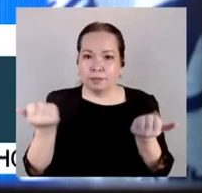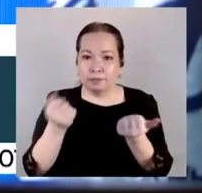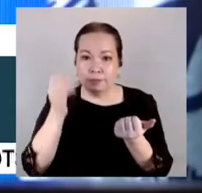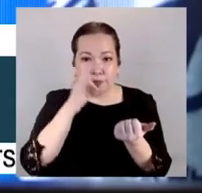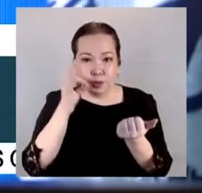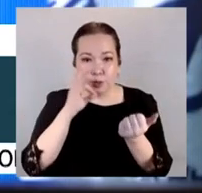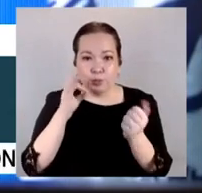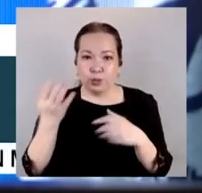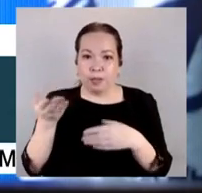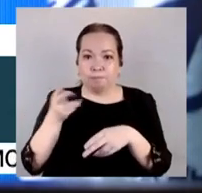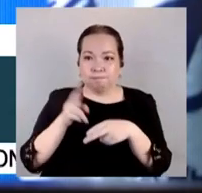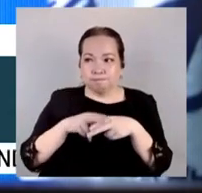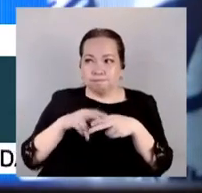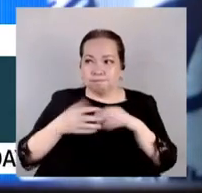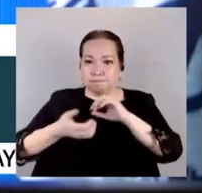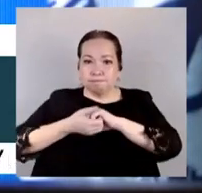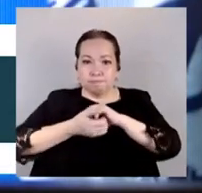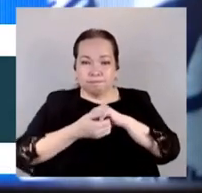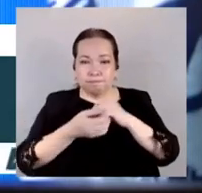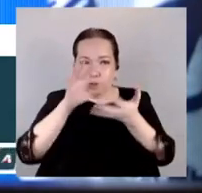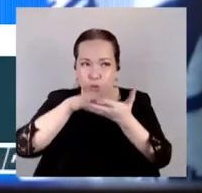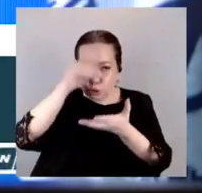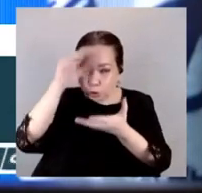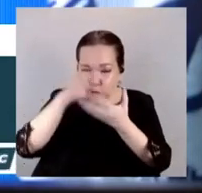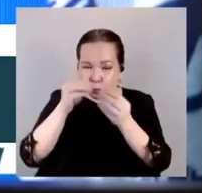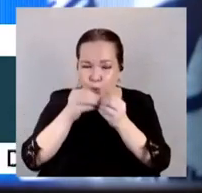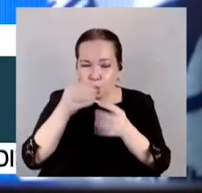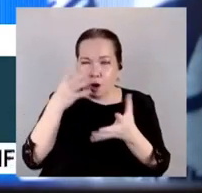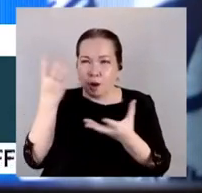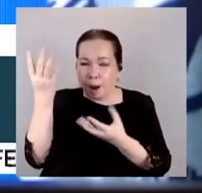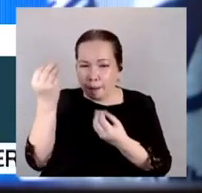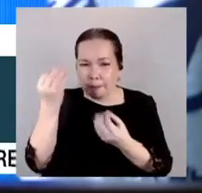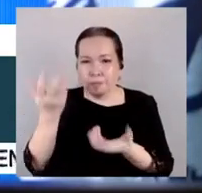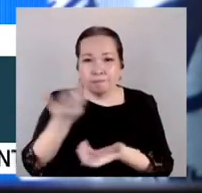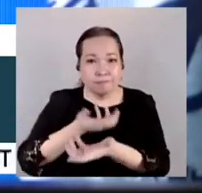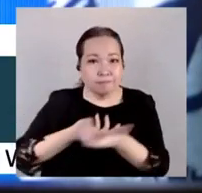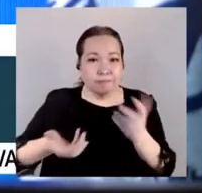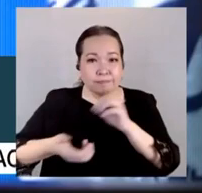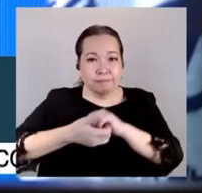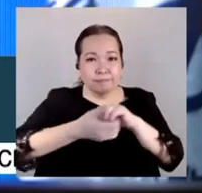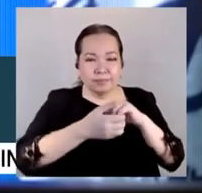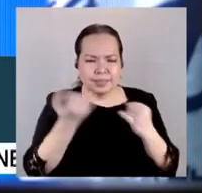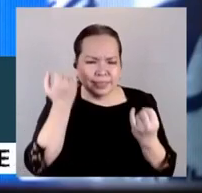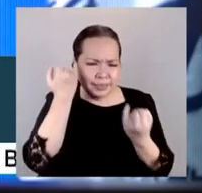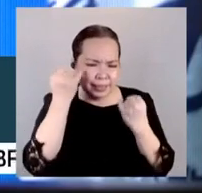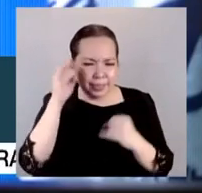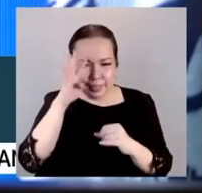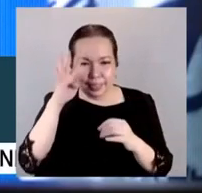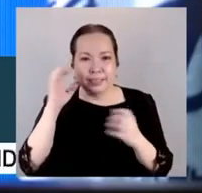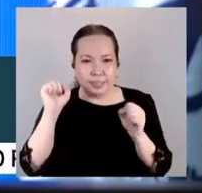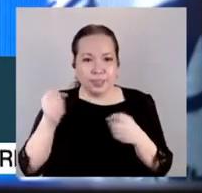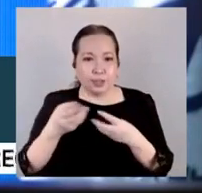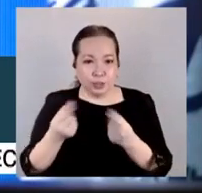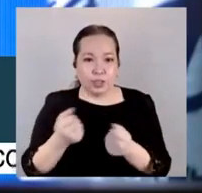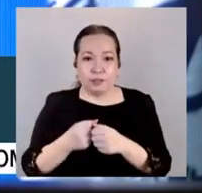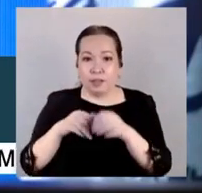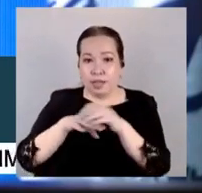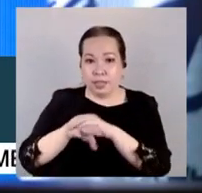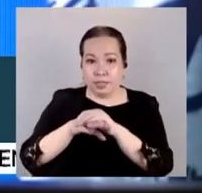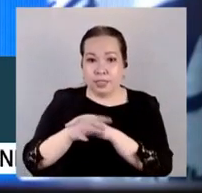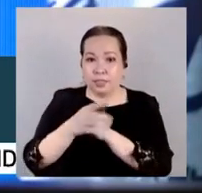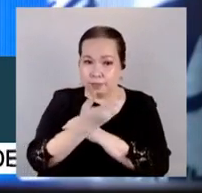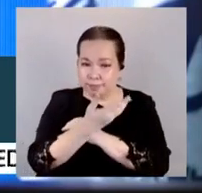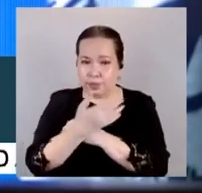their knowledge and skills, and collaborate for more innovative solutions. This will be accessible through the NEDA